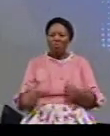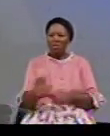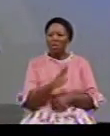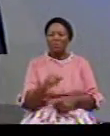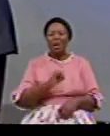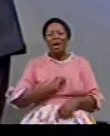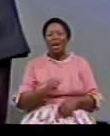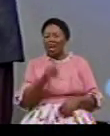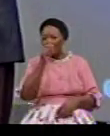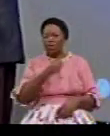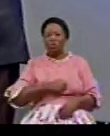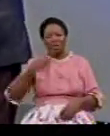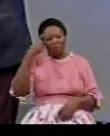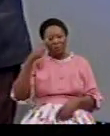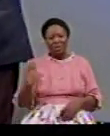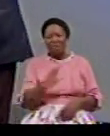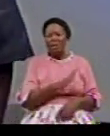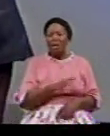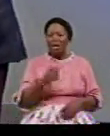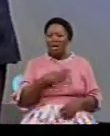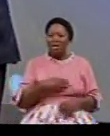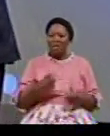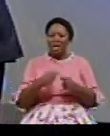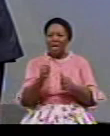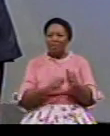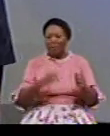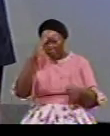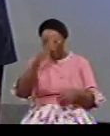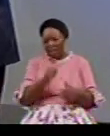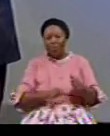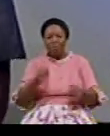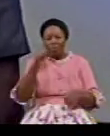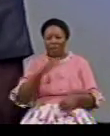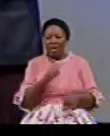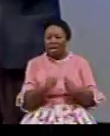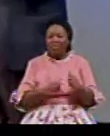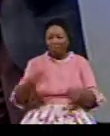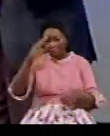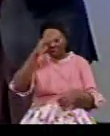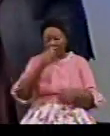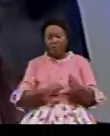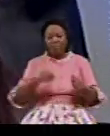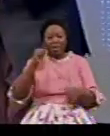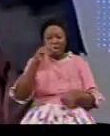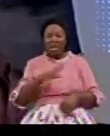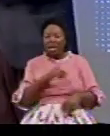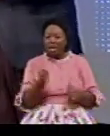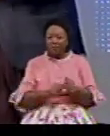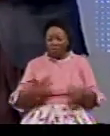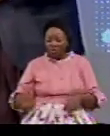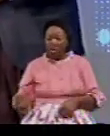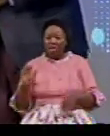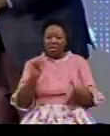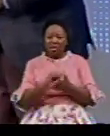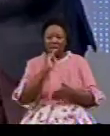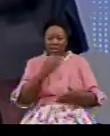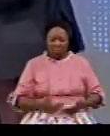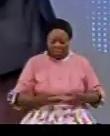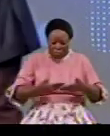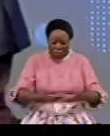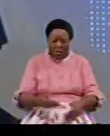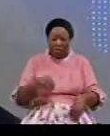any difference. The difference between the new life and the old life is the difference between white